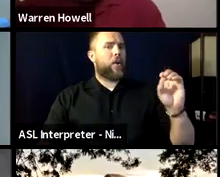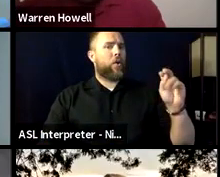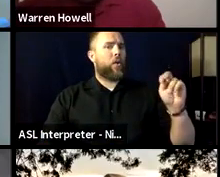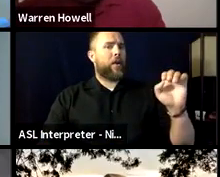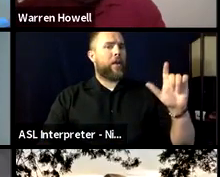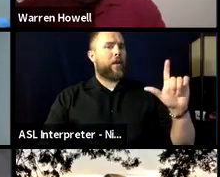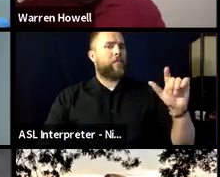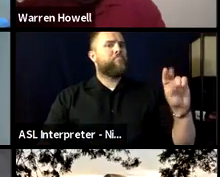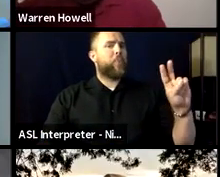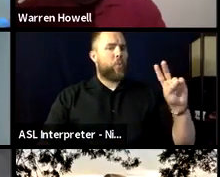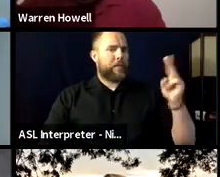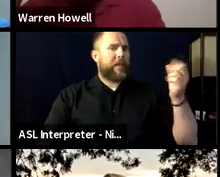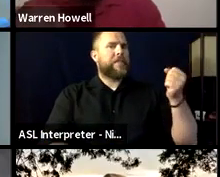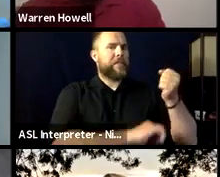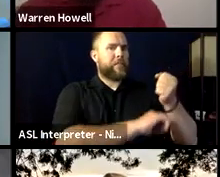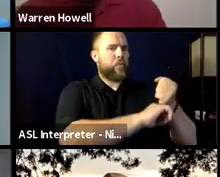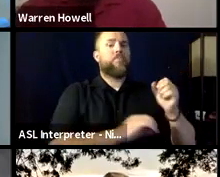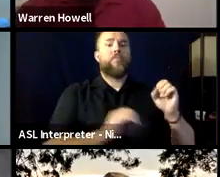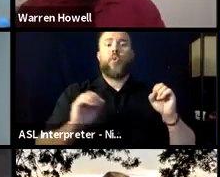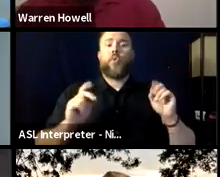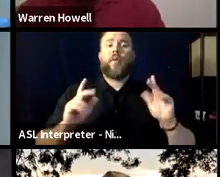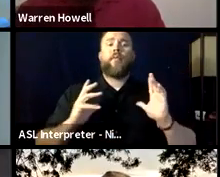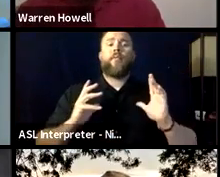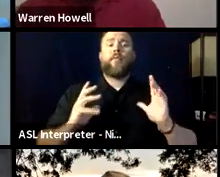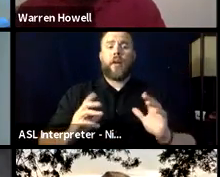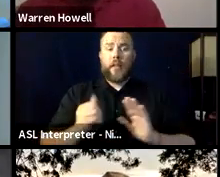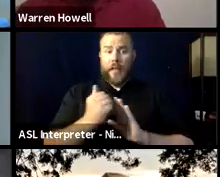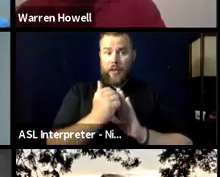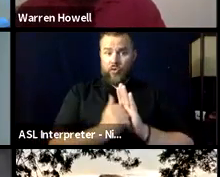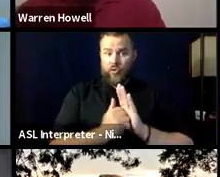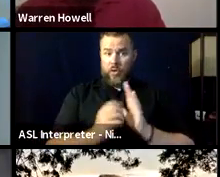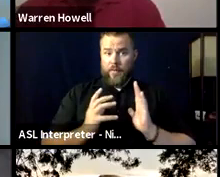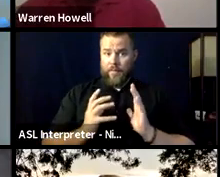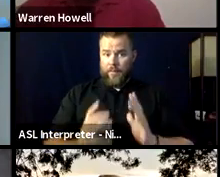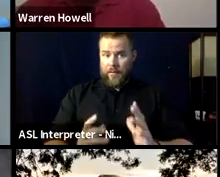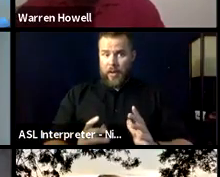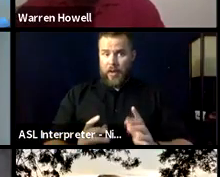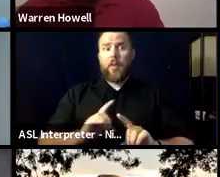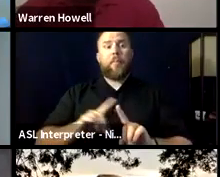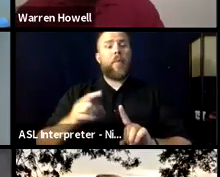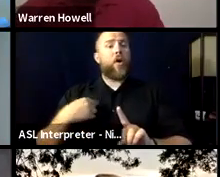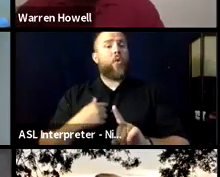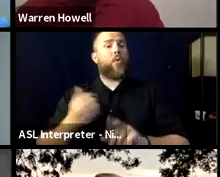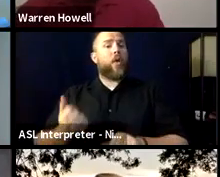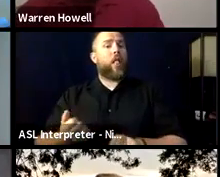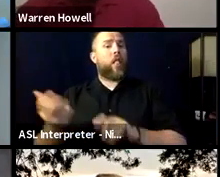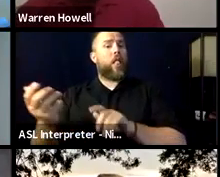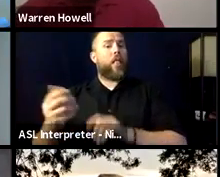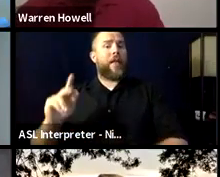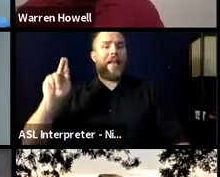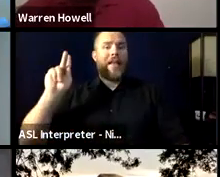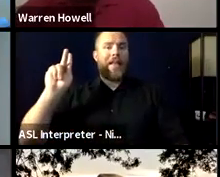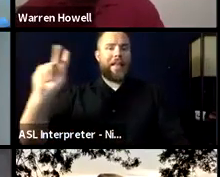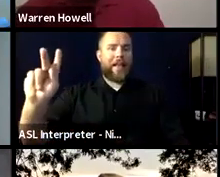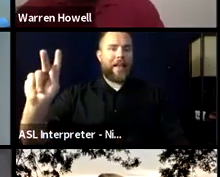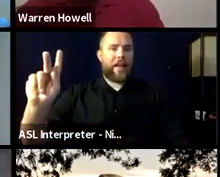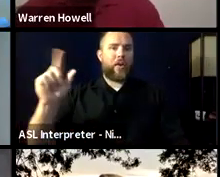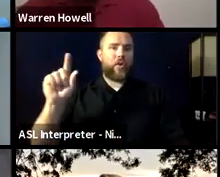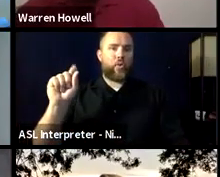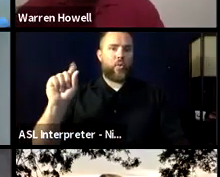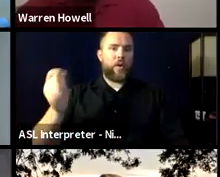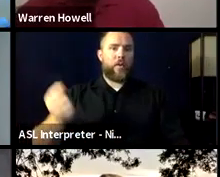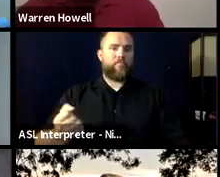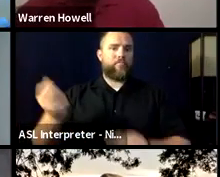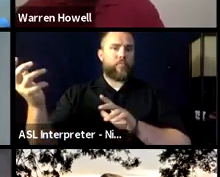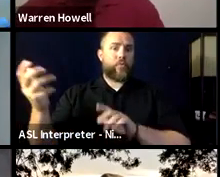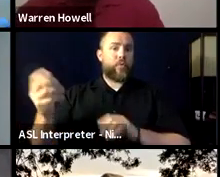it's been moved and seconded that we approve the agenda with the removal of item K20. Any other